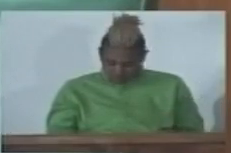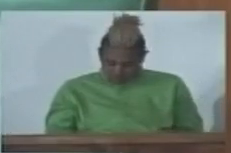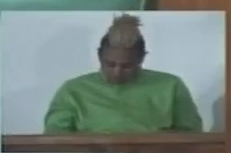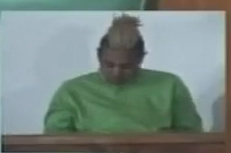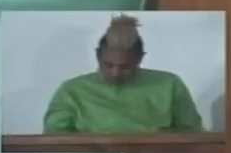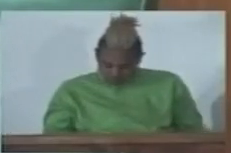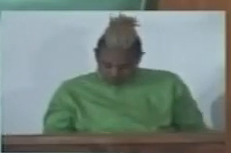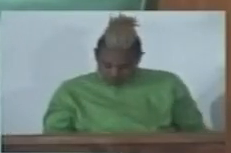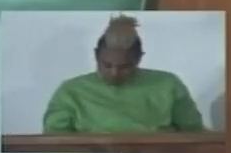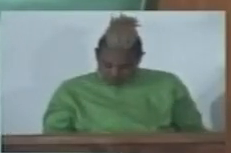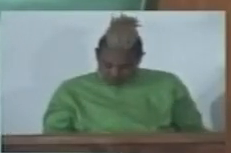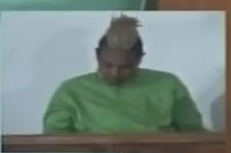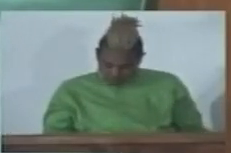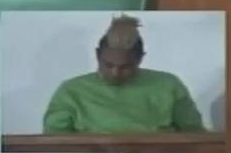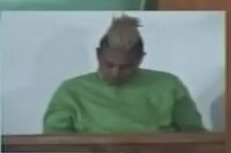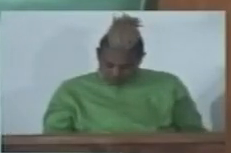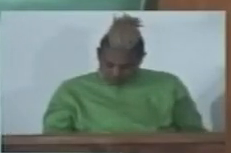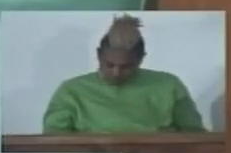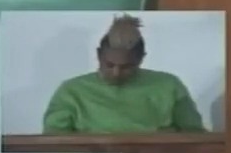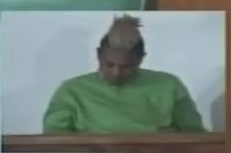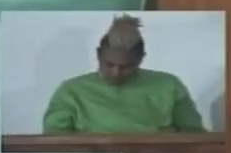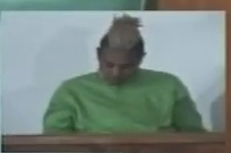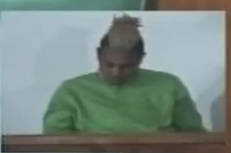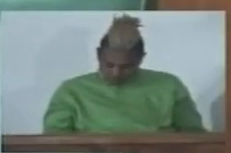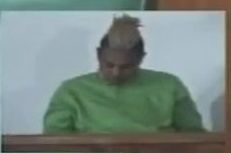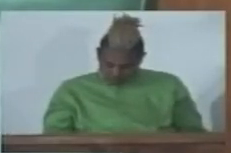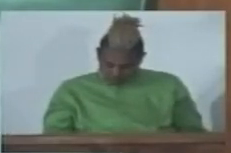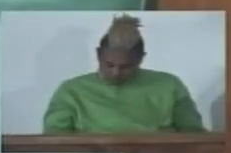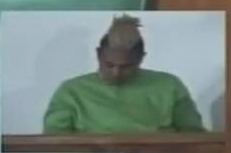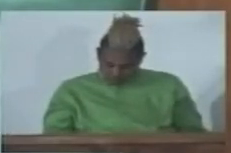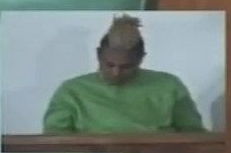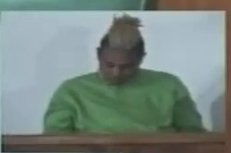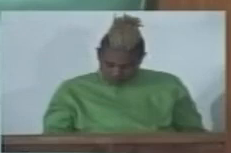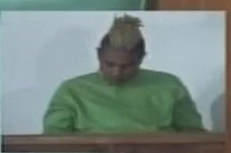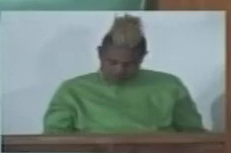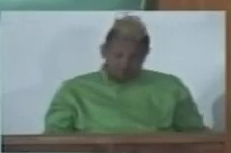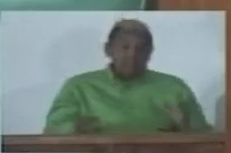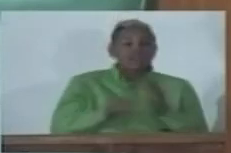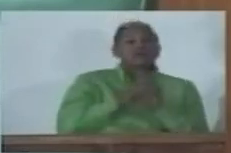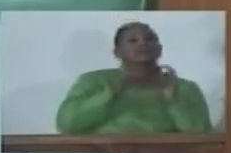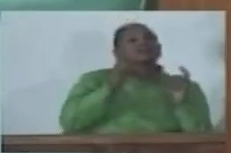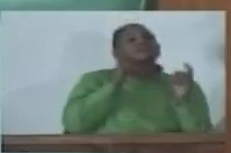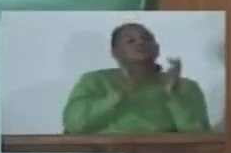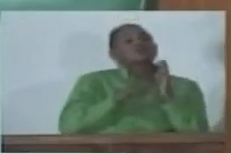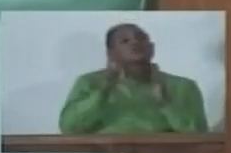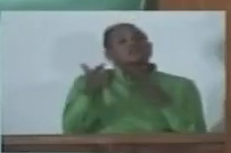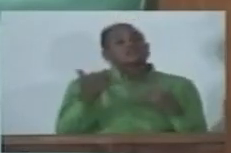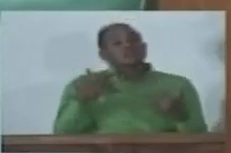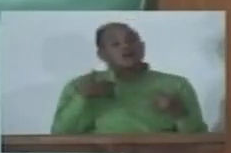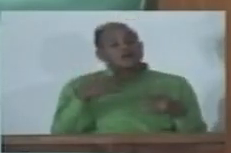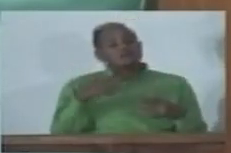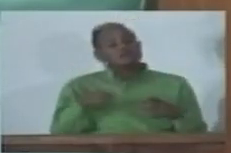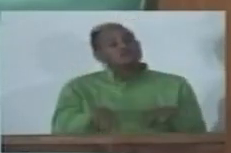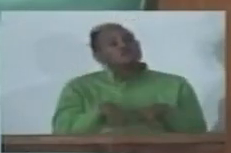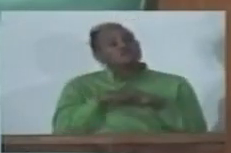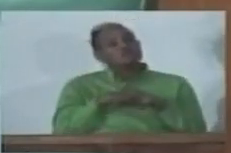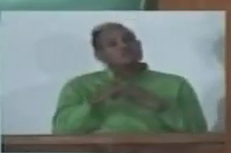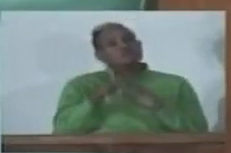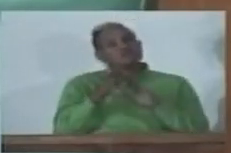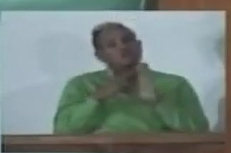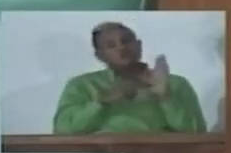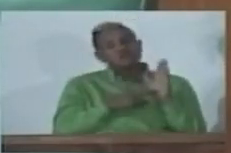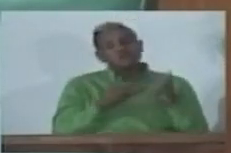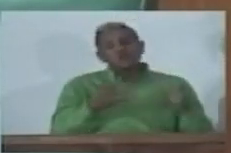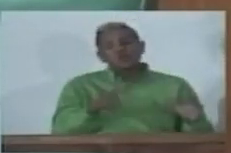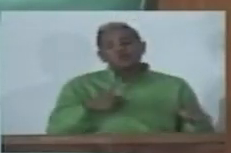Yes. I further beg to give notice that at a later stage today, I will move for the suspension of standing orders to enable me